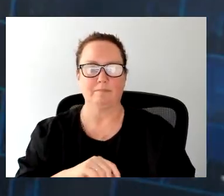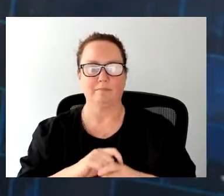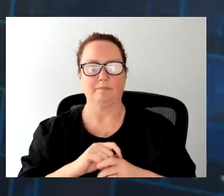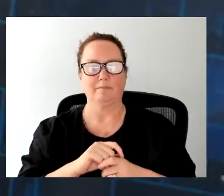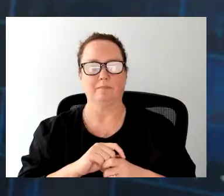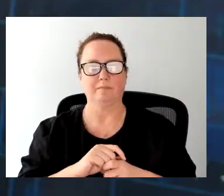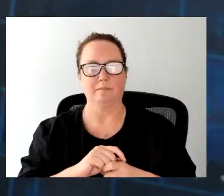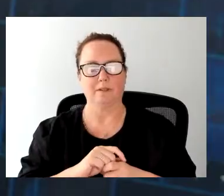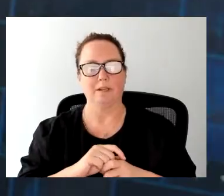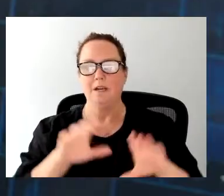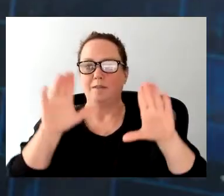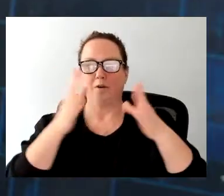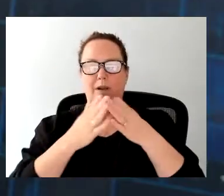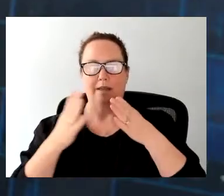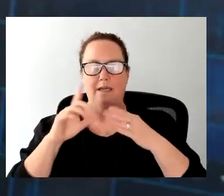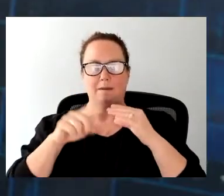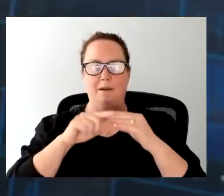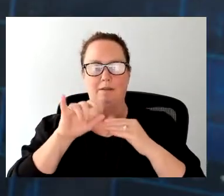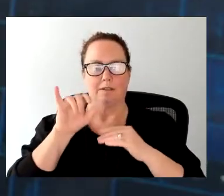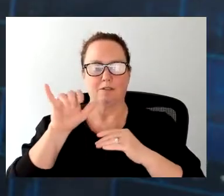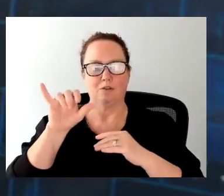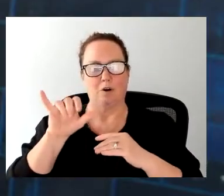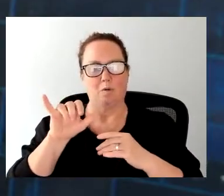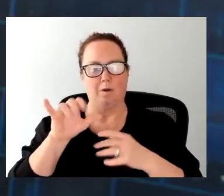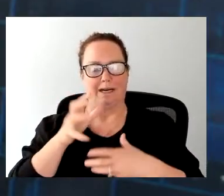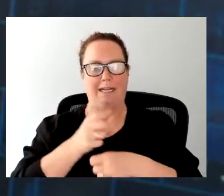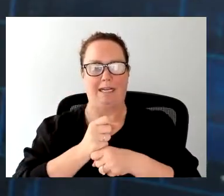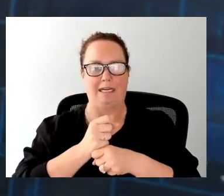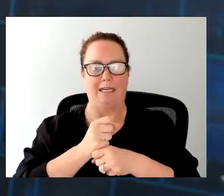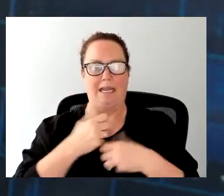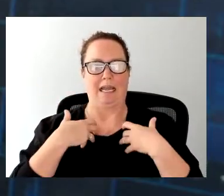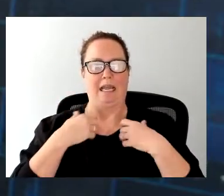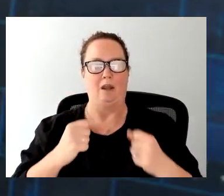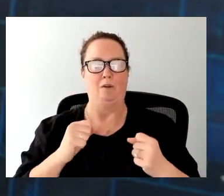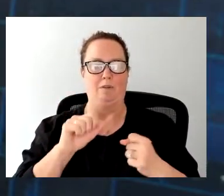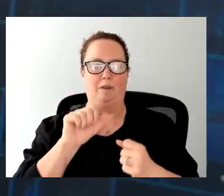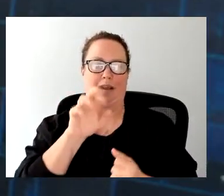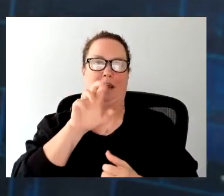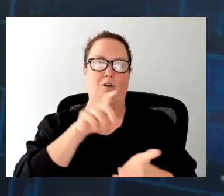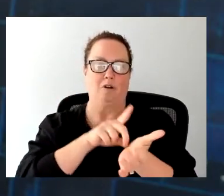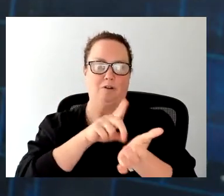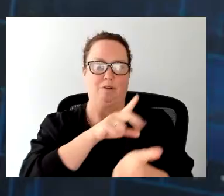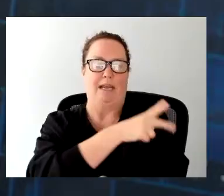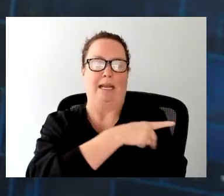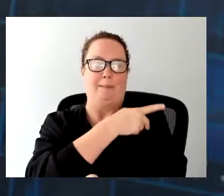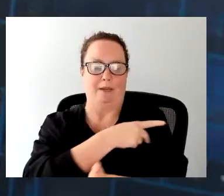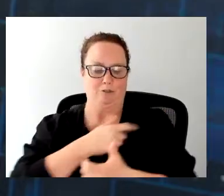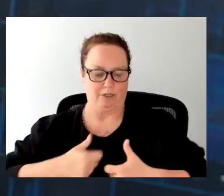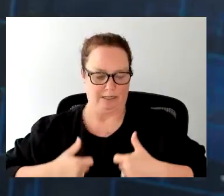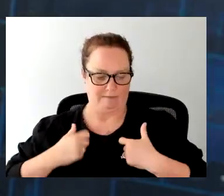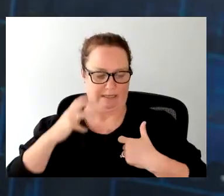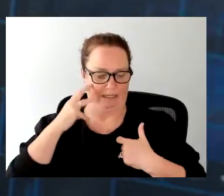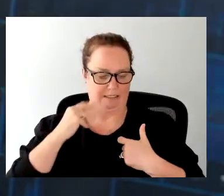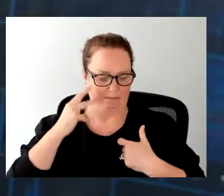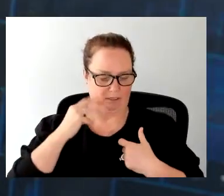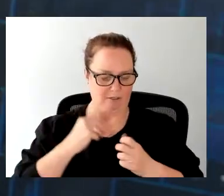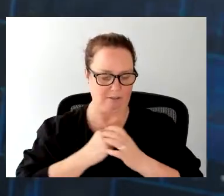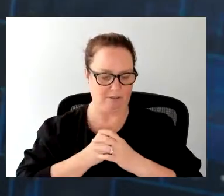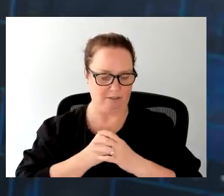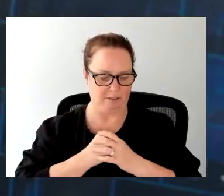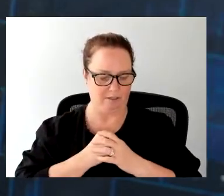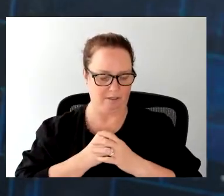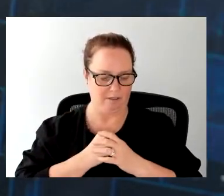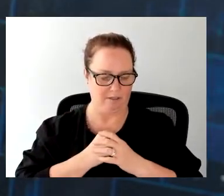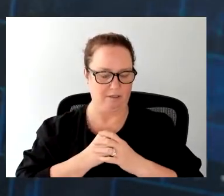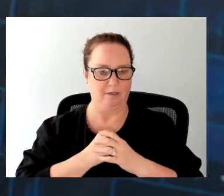the great thing about this show is we get to get healthcare providers and a patient living the experience. And today we got